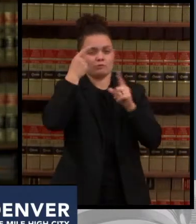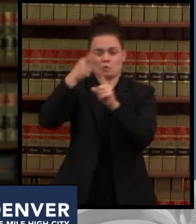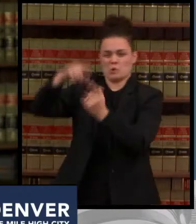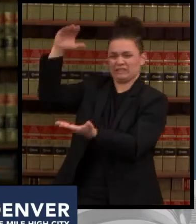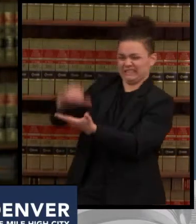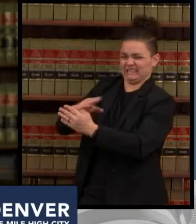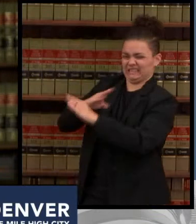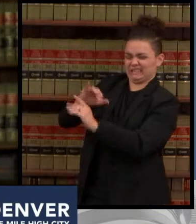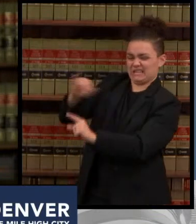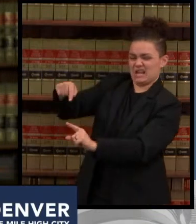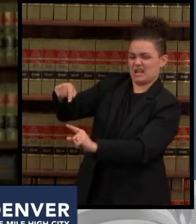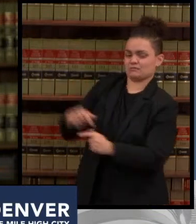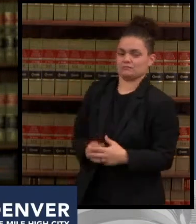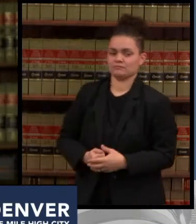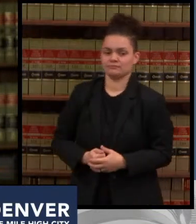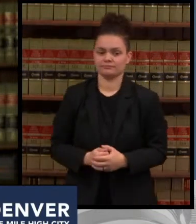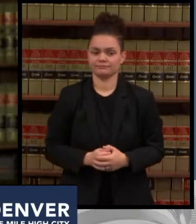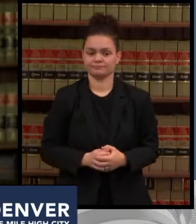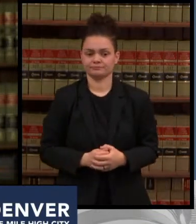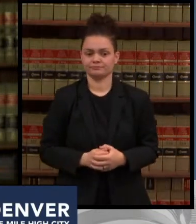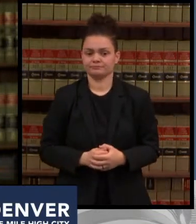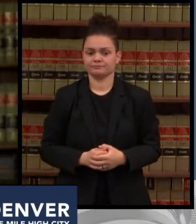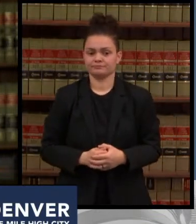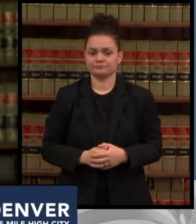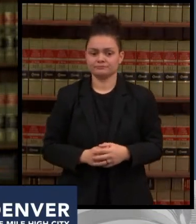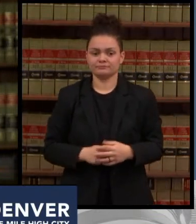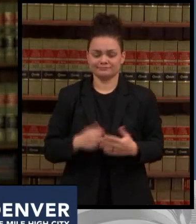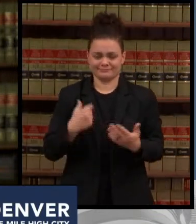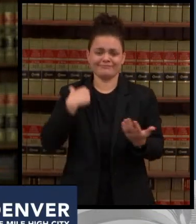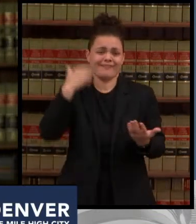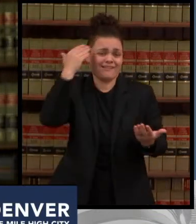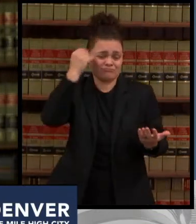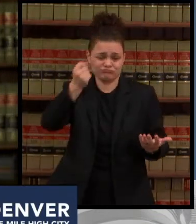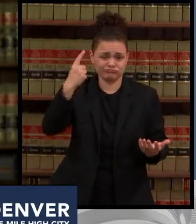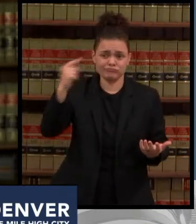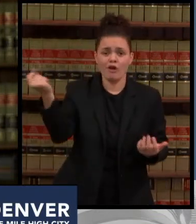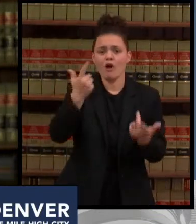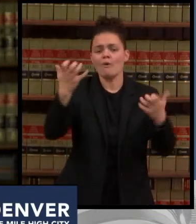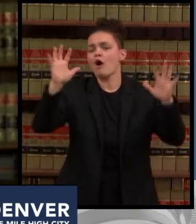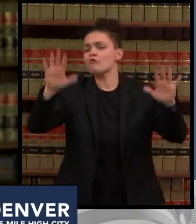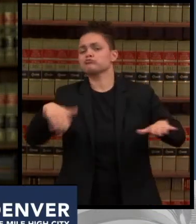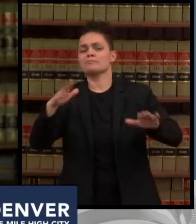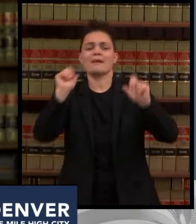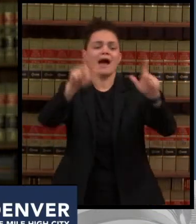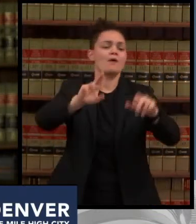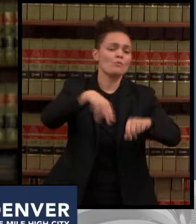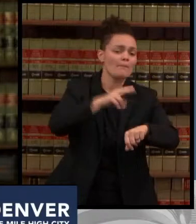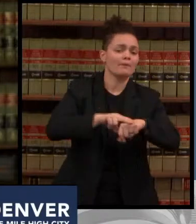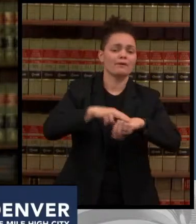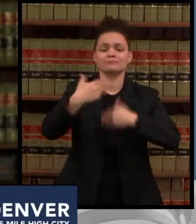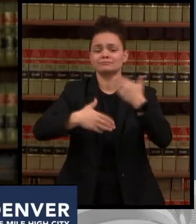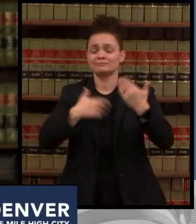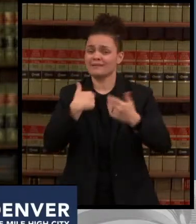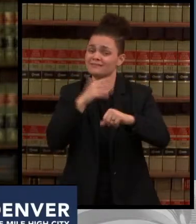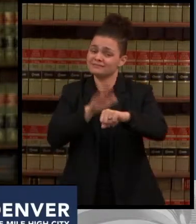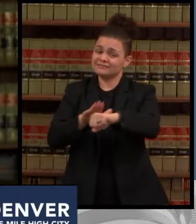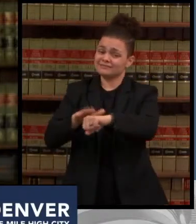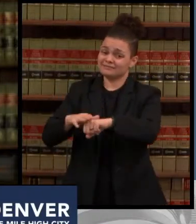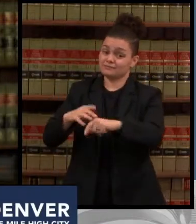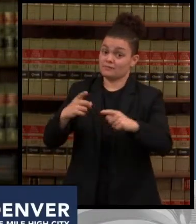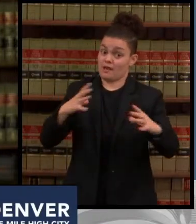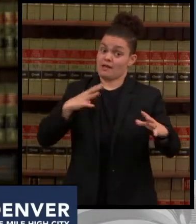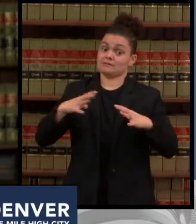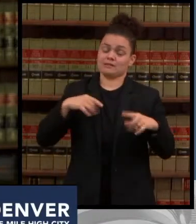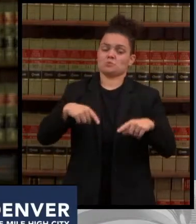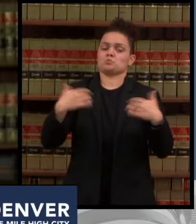Thanksgiving, Christmas, Hanukkah, and New Year's to try to protect our residents and try to protect our hospitals to the best extent